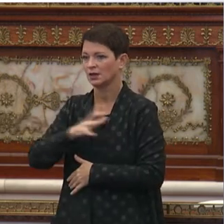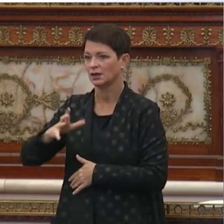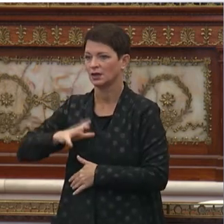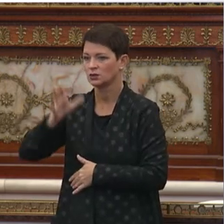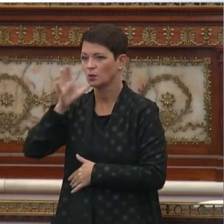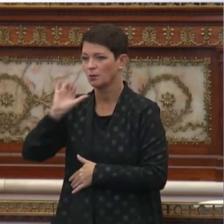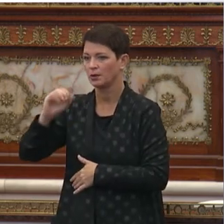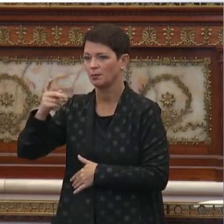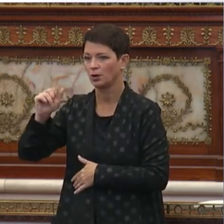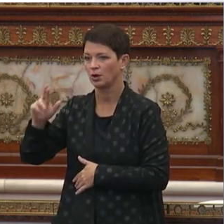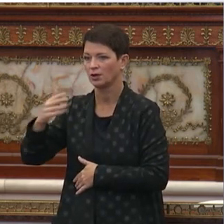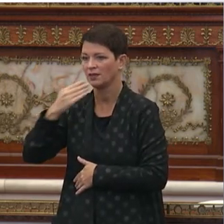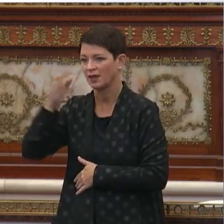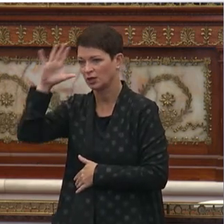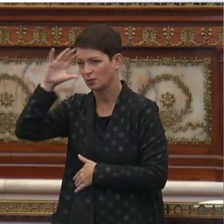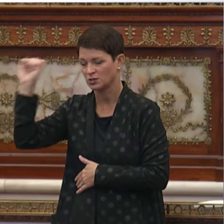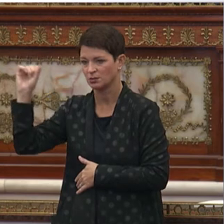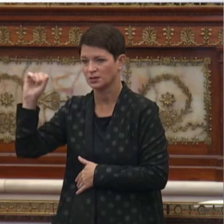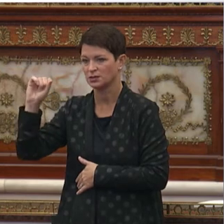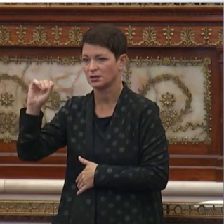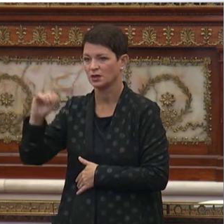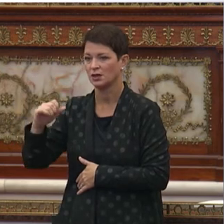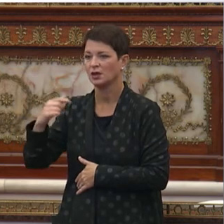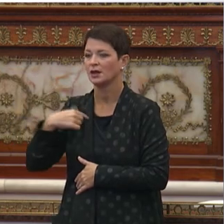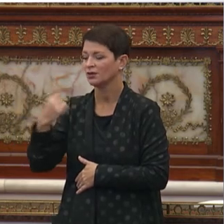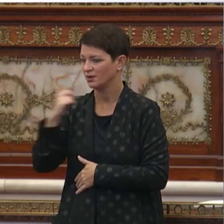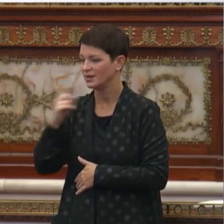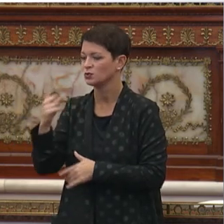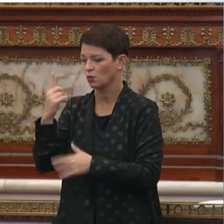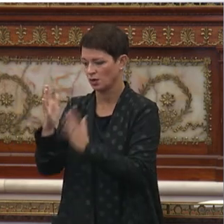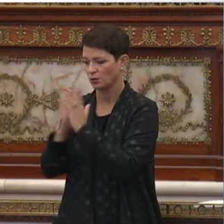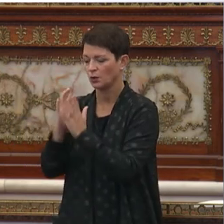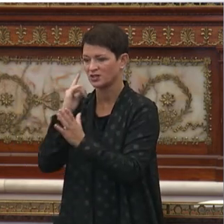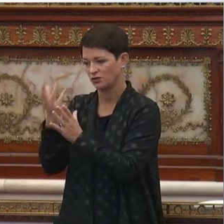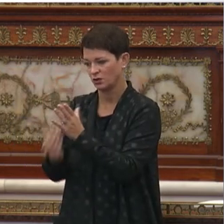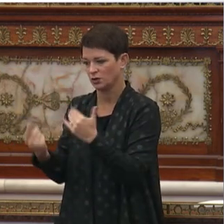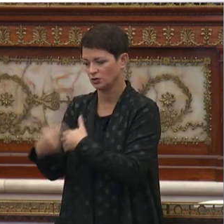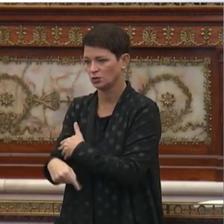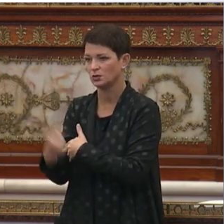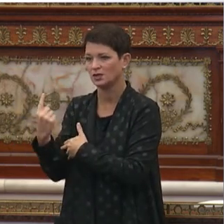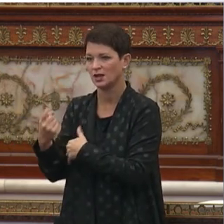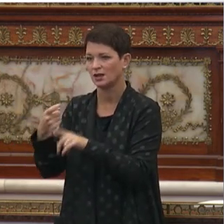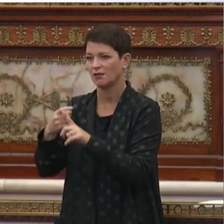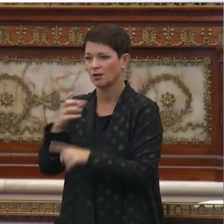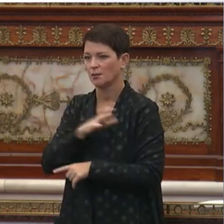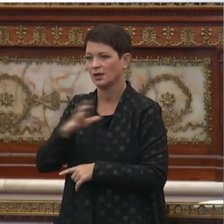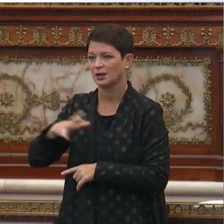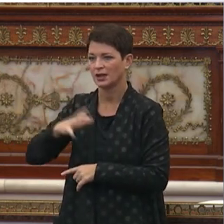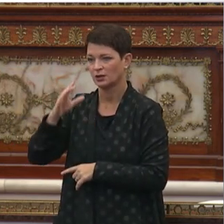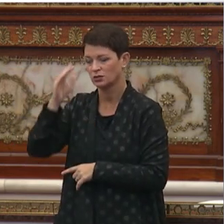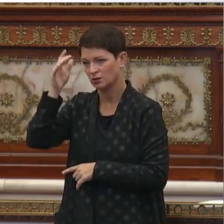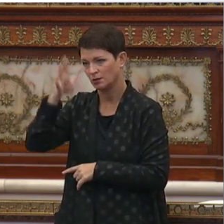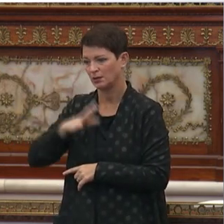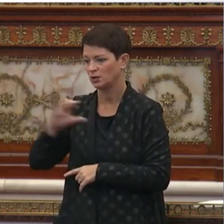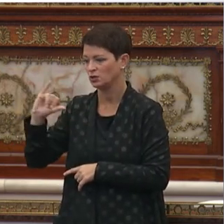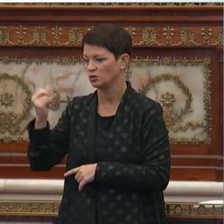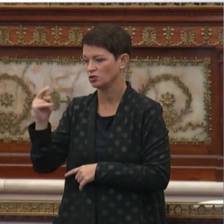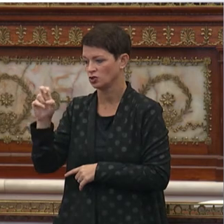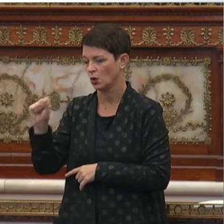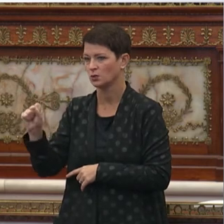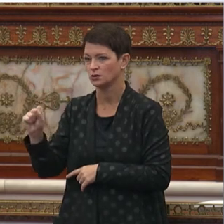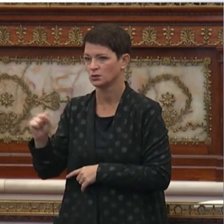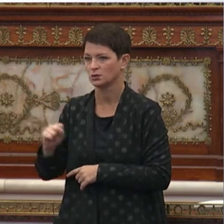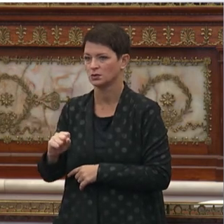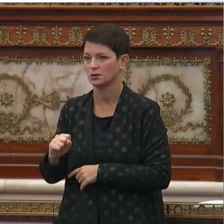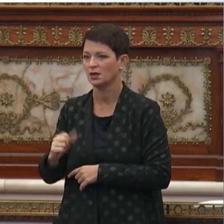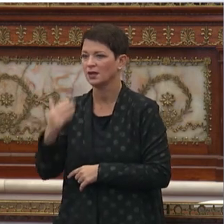Parker. Thank you, Mr. President. There is a request for a leave of absence from Councilmember Jones.